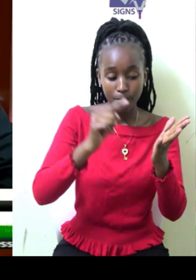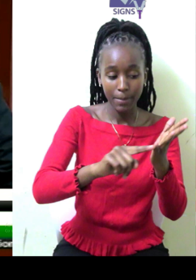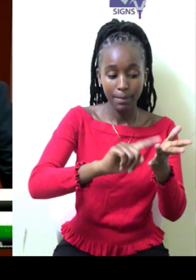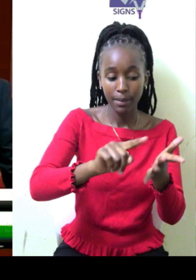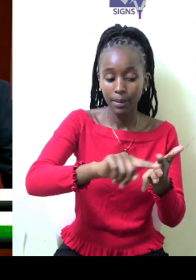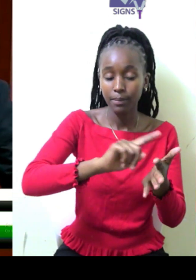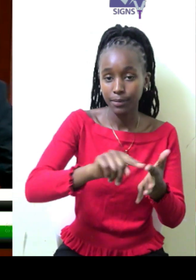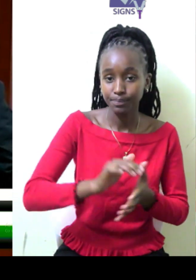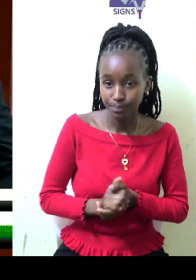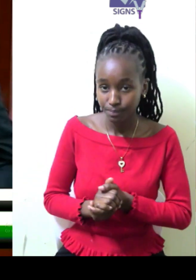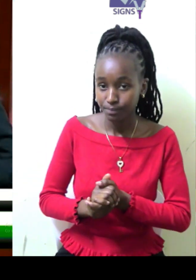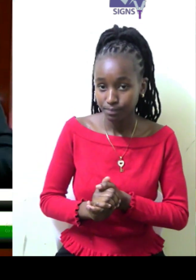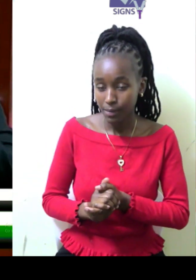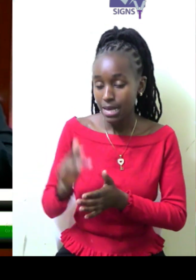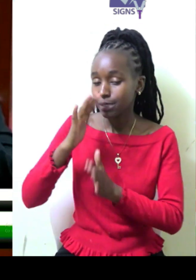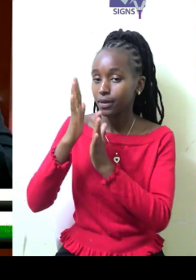Bwana Spika,